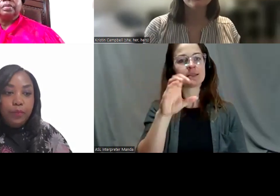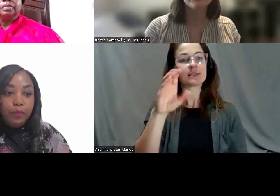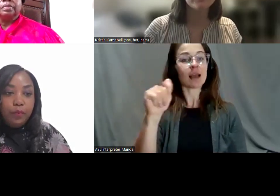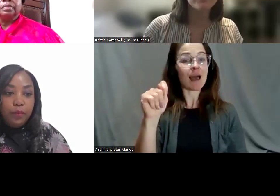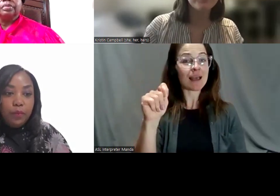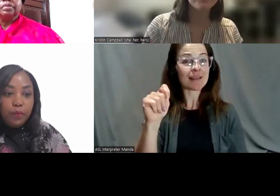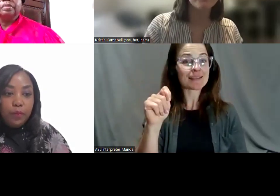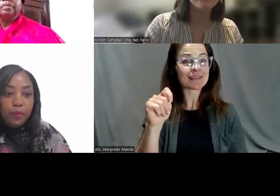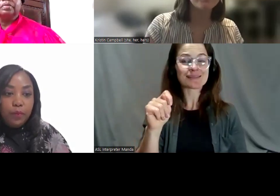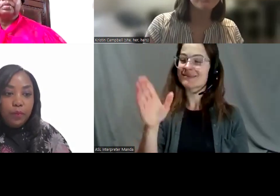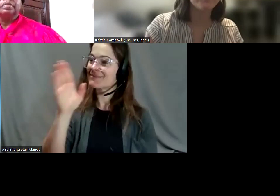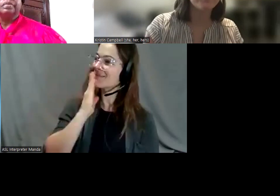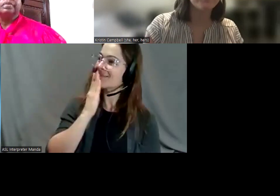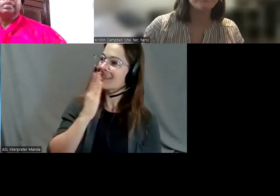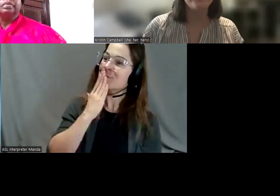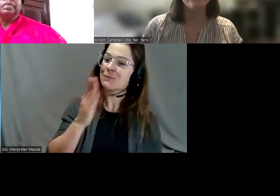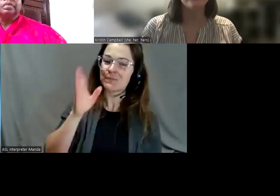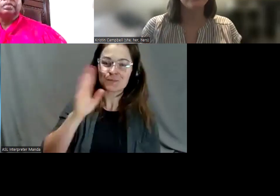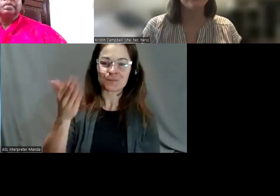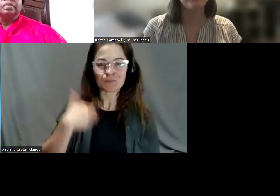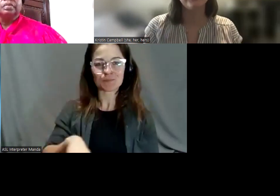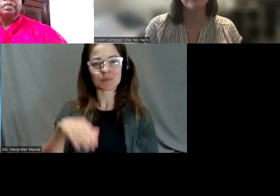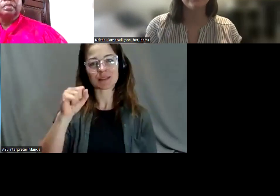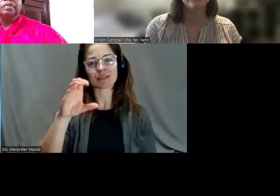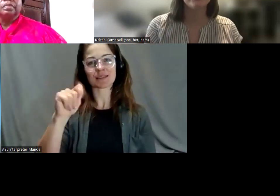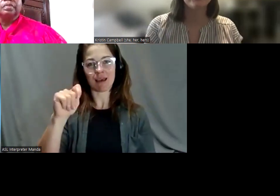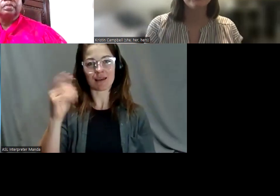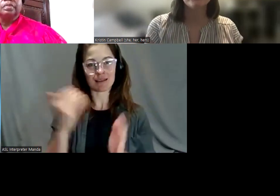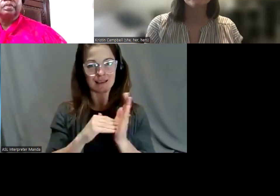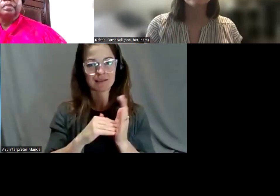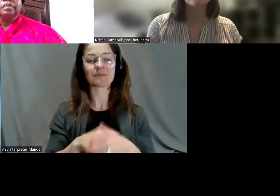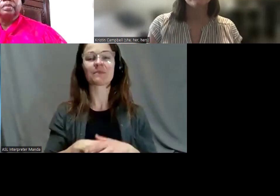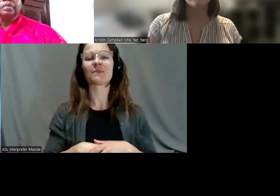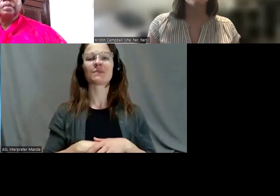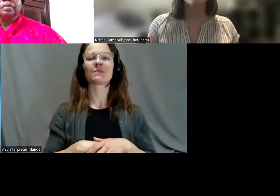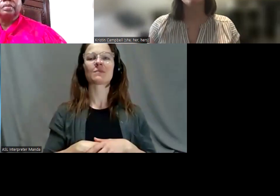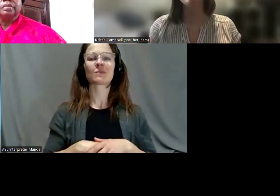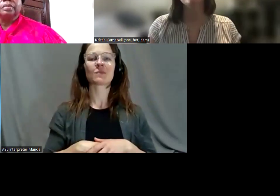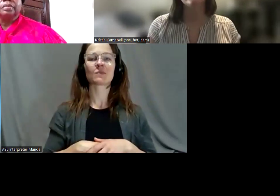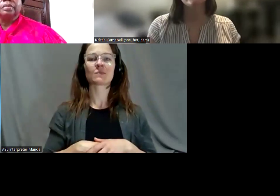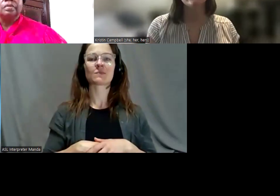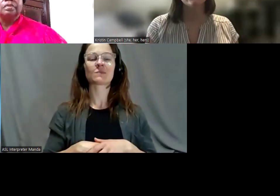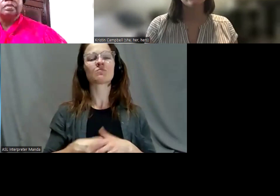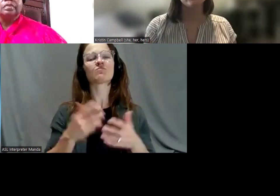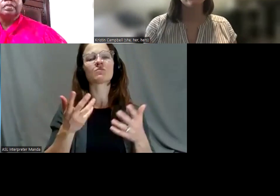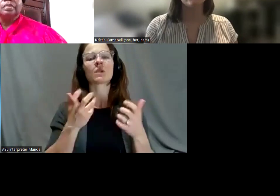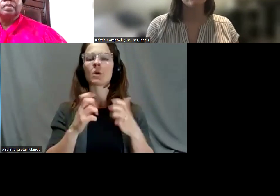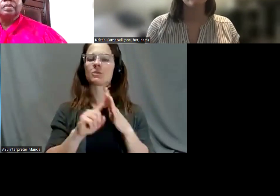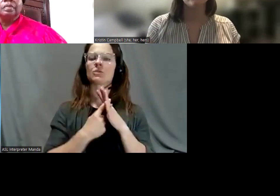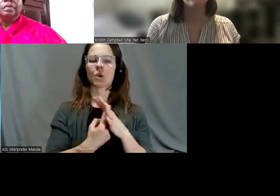Thank you. This is Scott again. I would like to start off by just relating one issue,